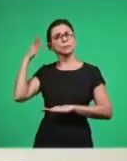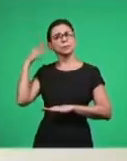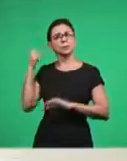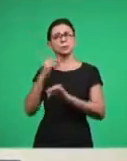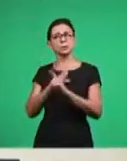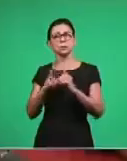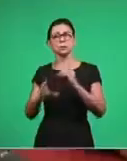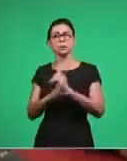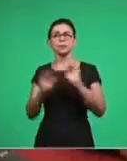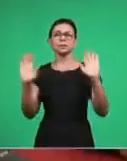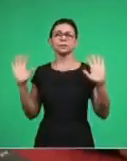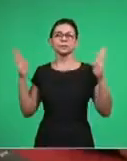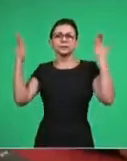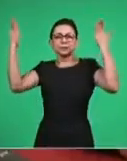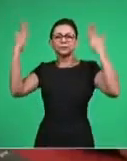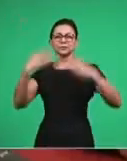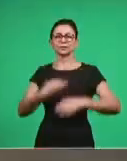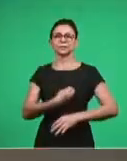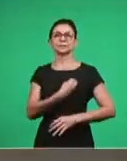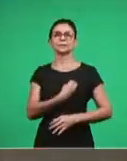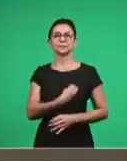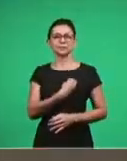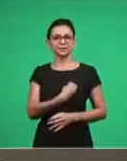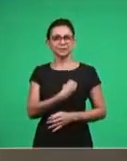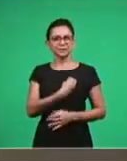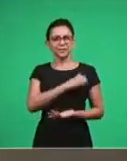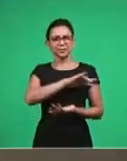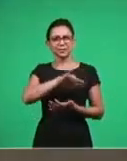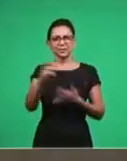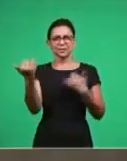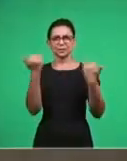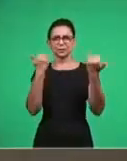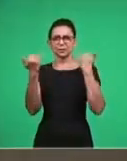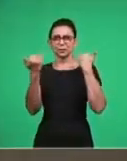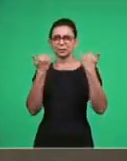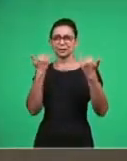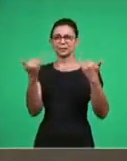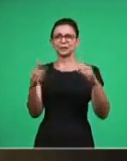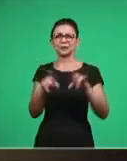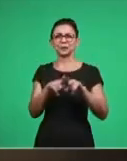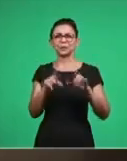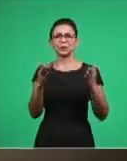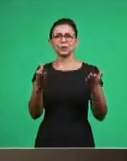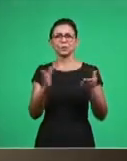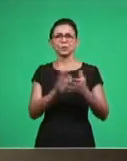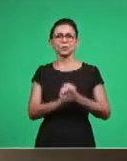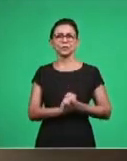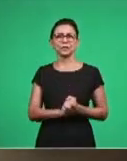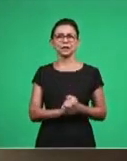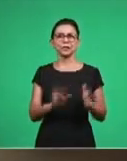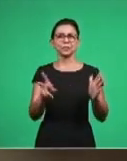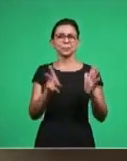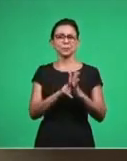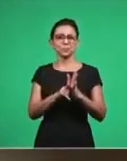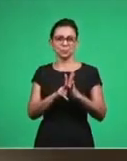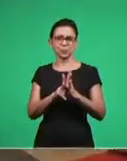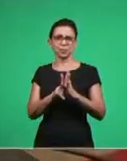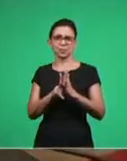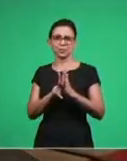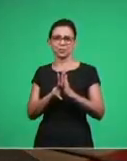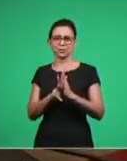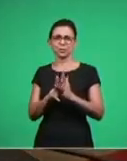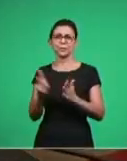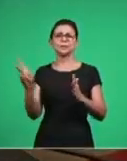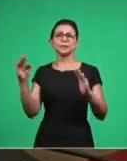have transmissions of events and special services, messages. We have also an official page